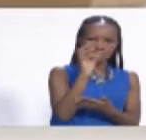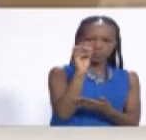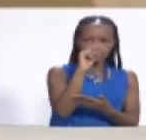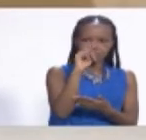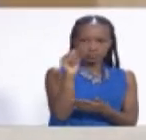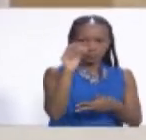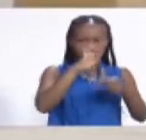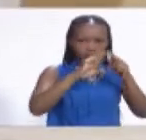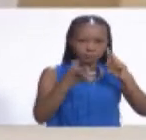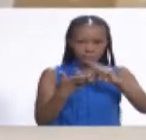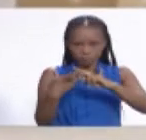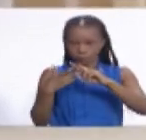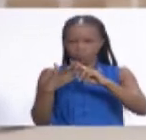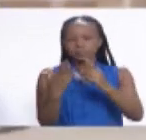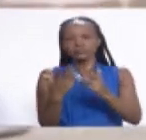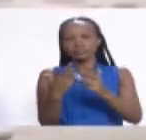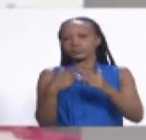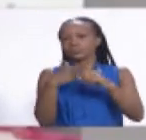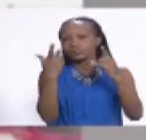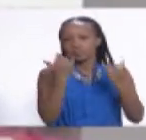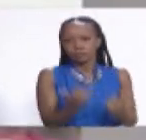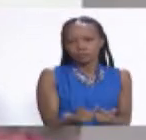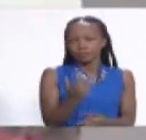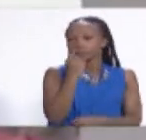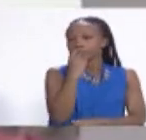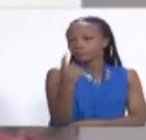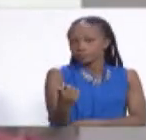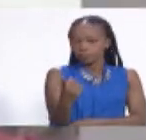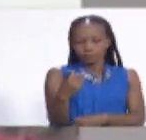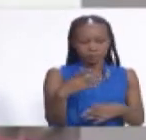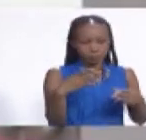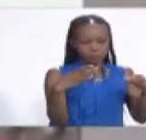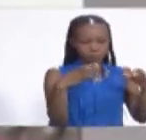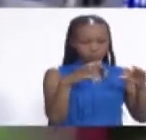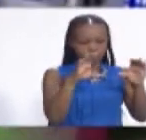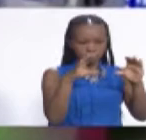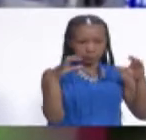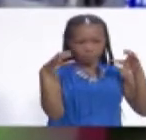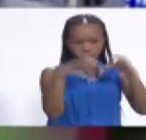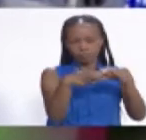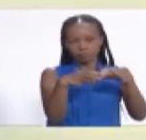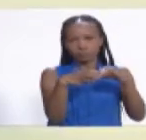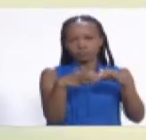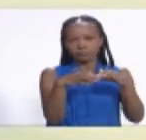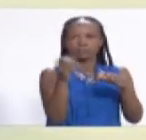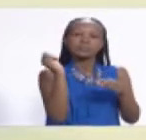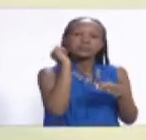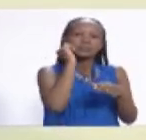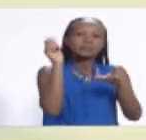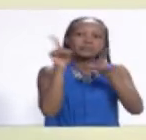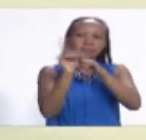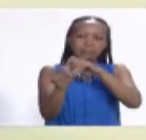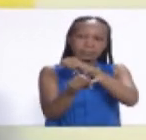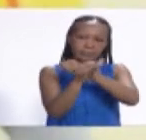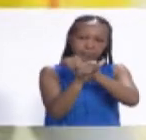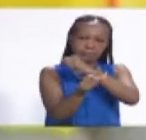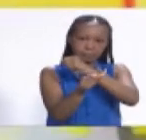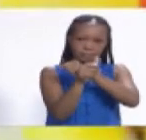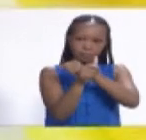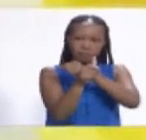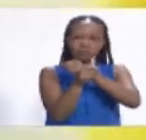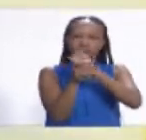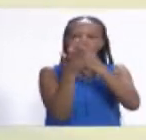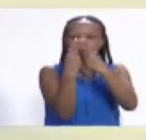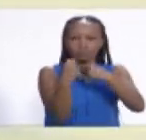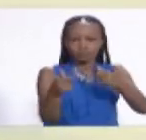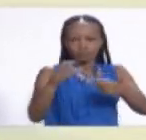The Association of Kenya Insurers, AKI, say the classification of the disease as the pandemic indicates that victims will settle